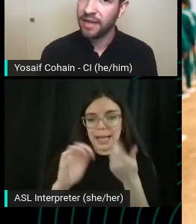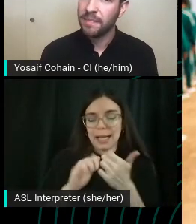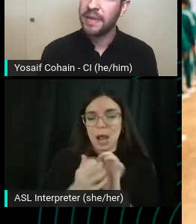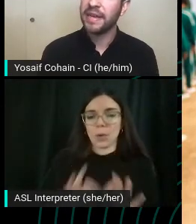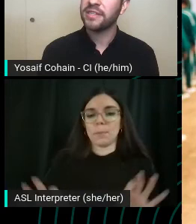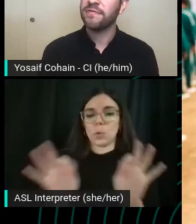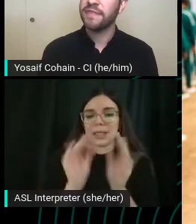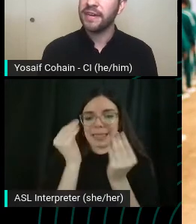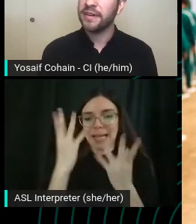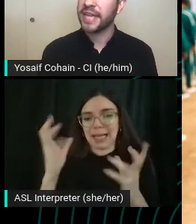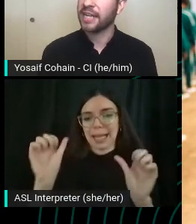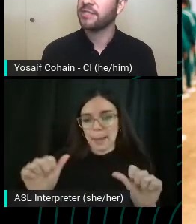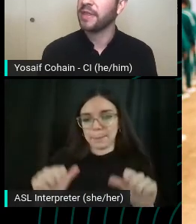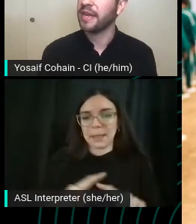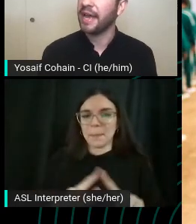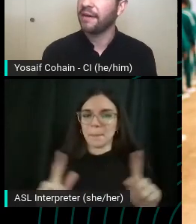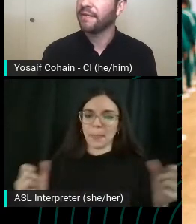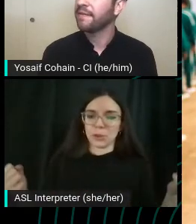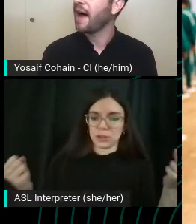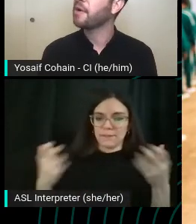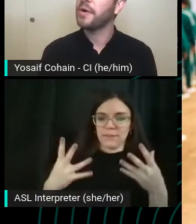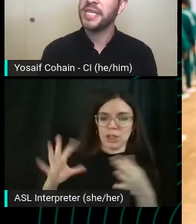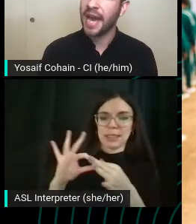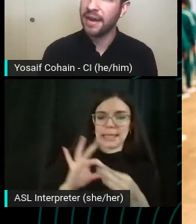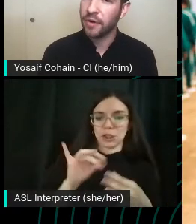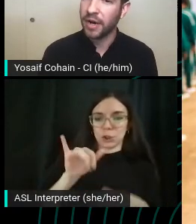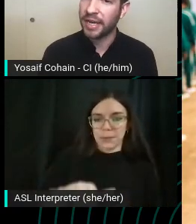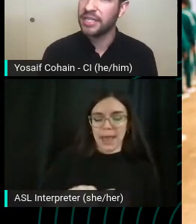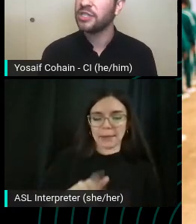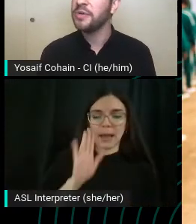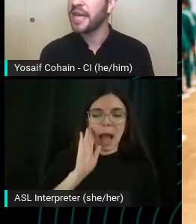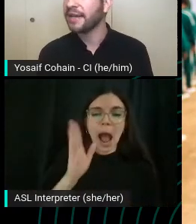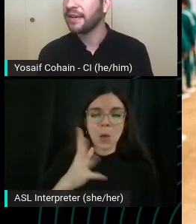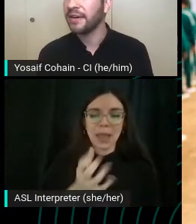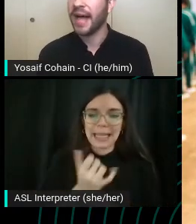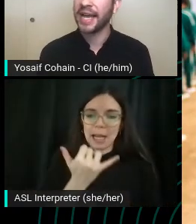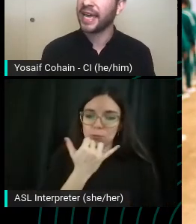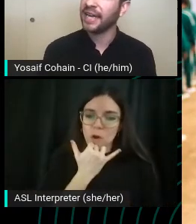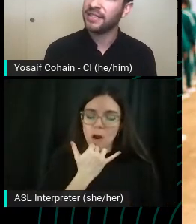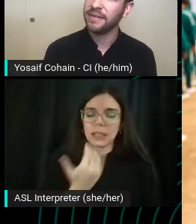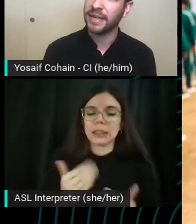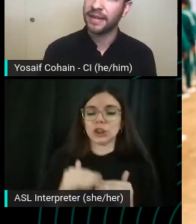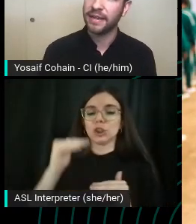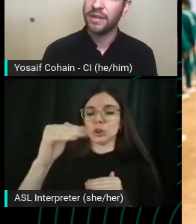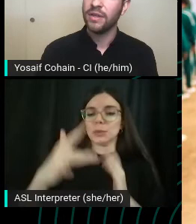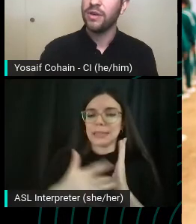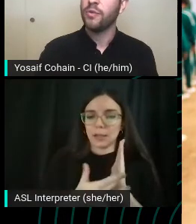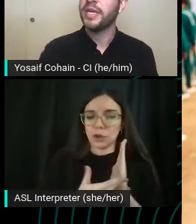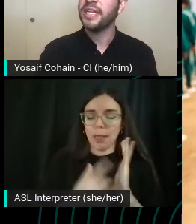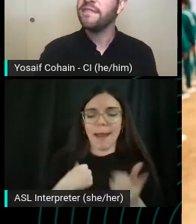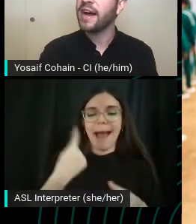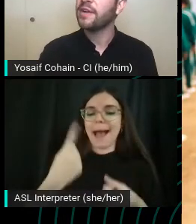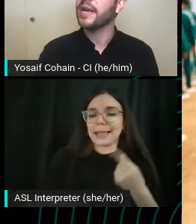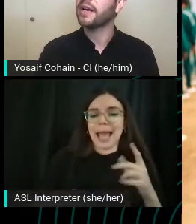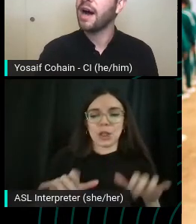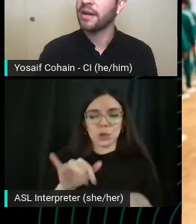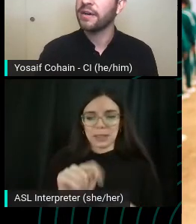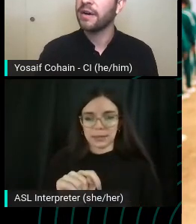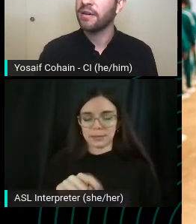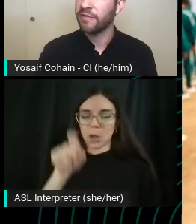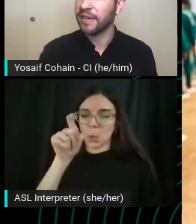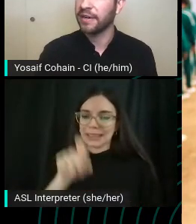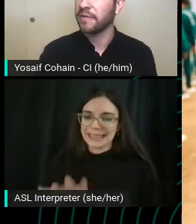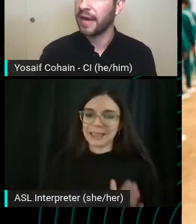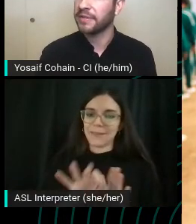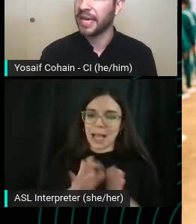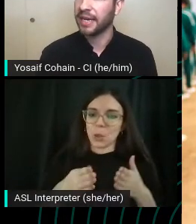be, but there's fear attached with it now. I'm going to get it wrong. It's too technical. I can't do it. We need to find a way to conquer